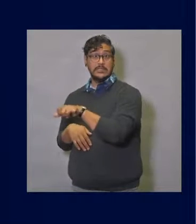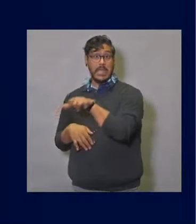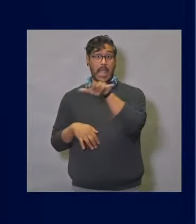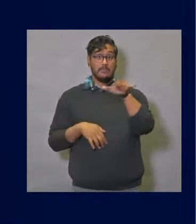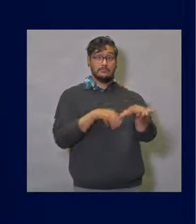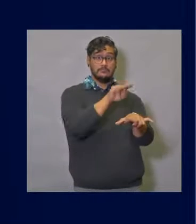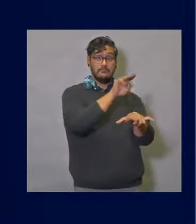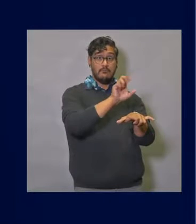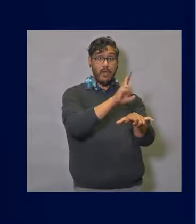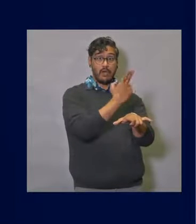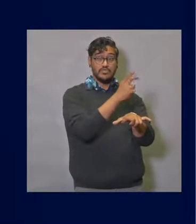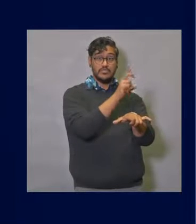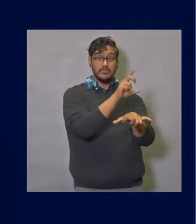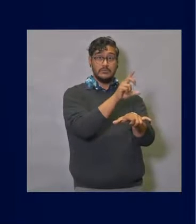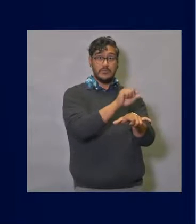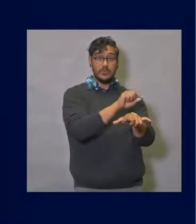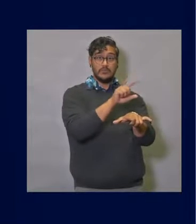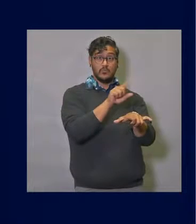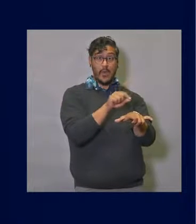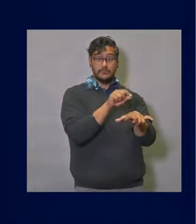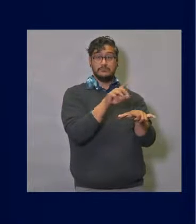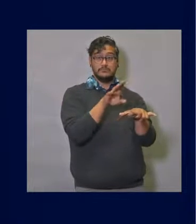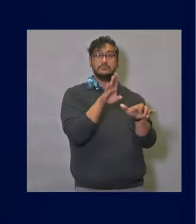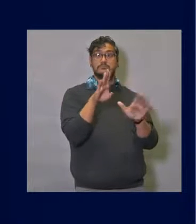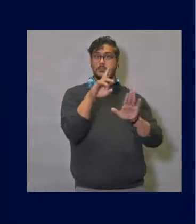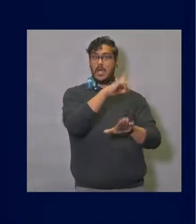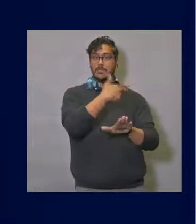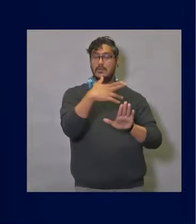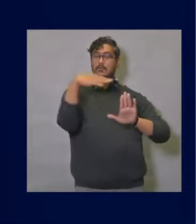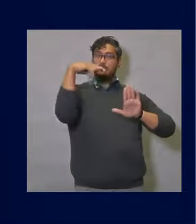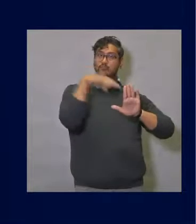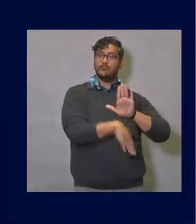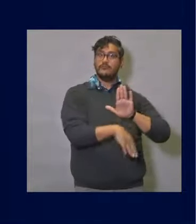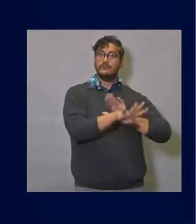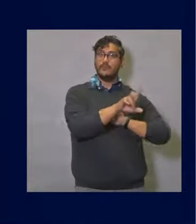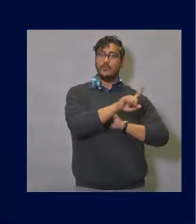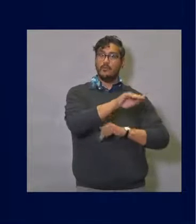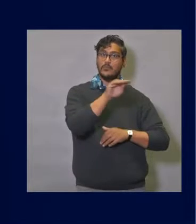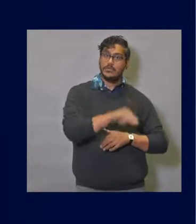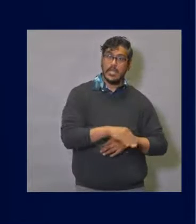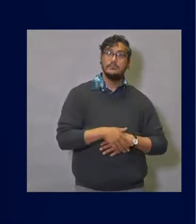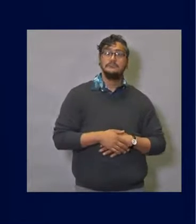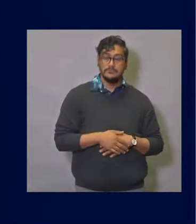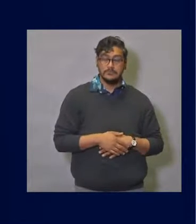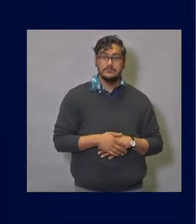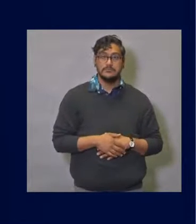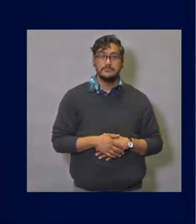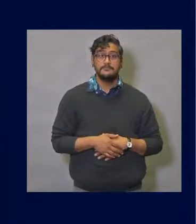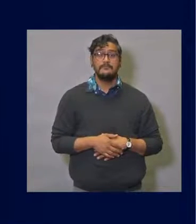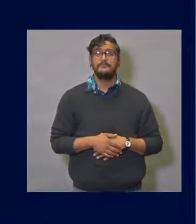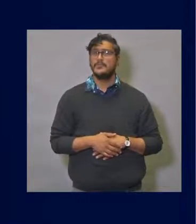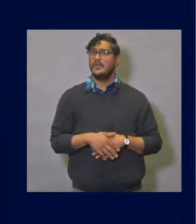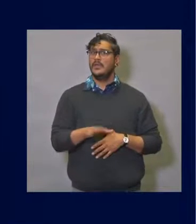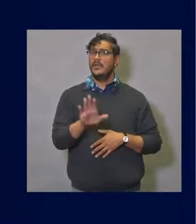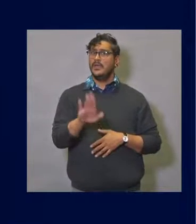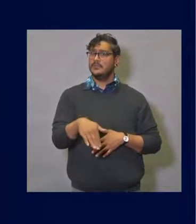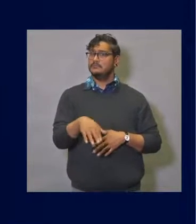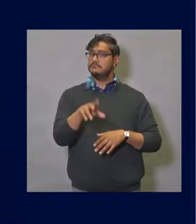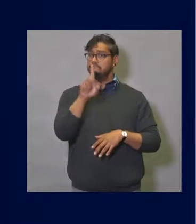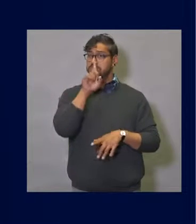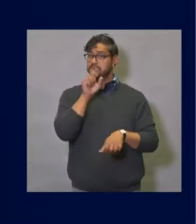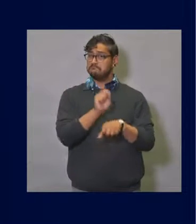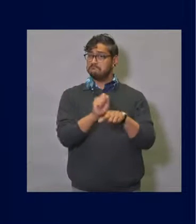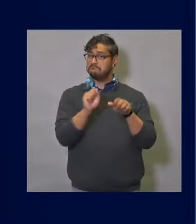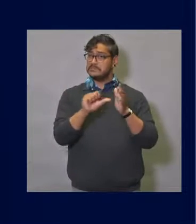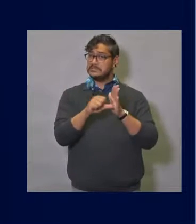March 2021, hospitalizations decreased 41%. And really very